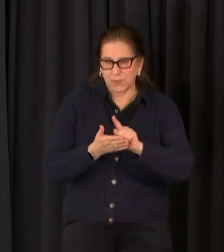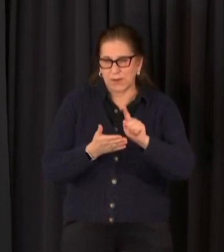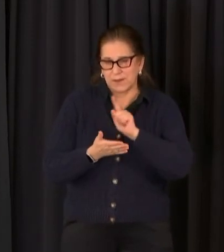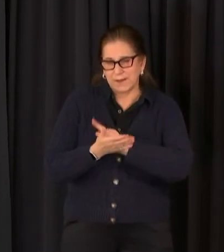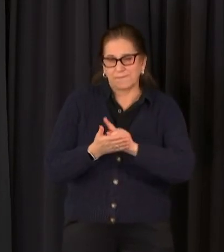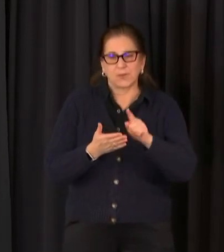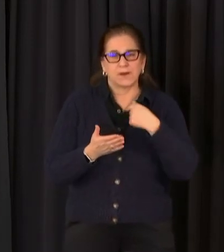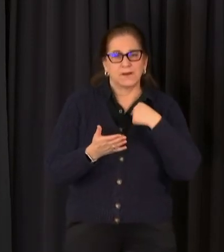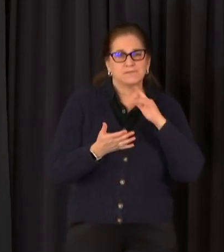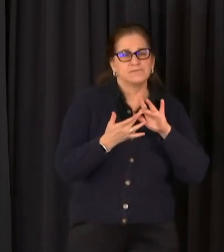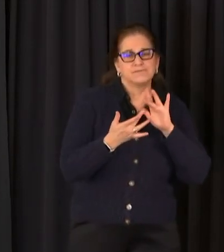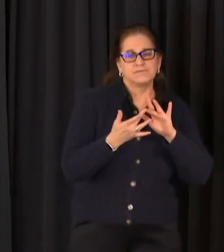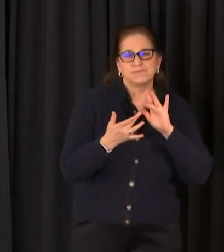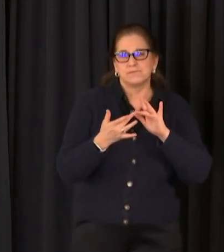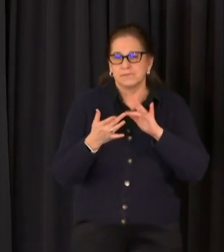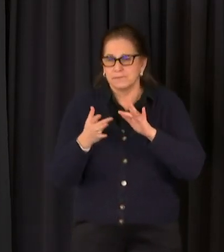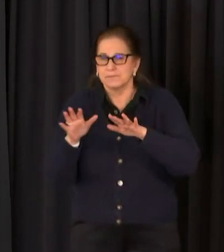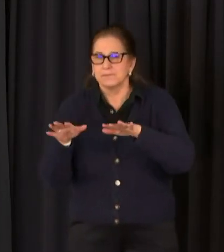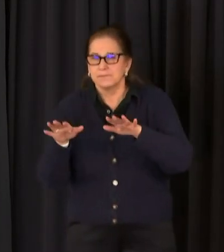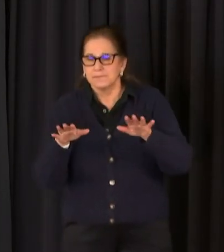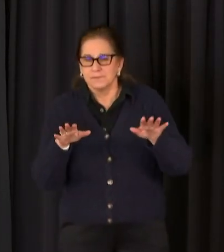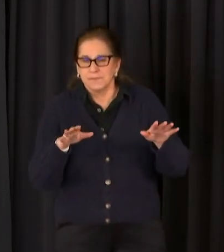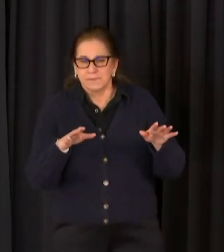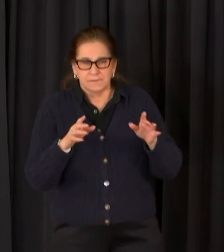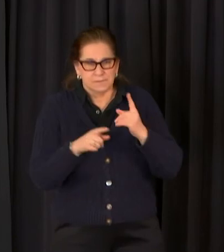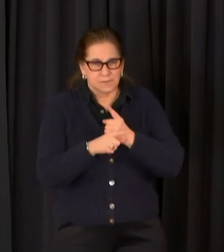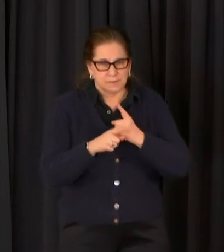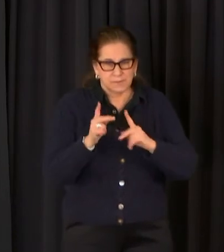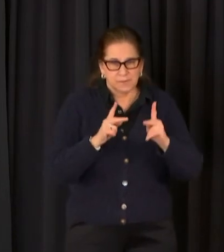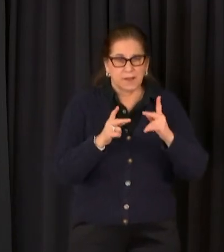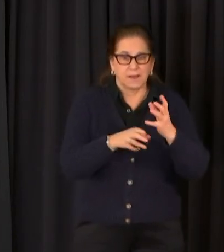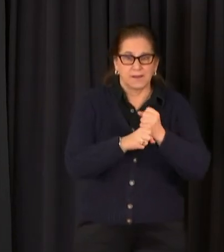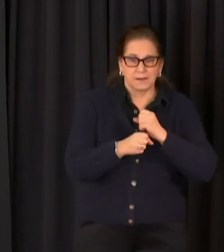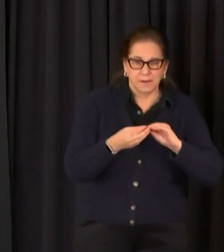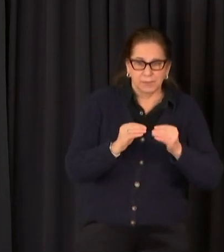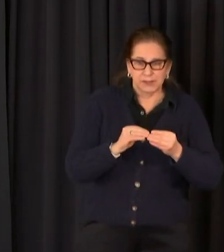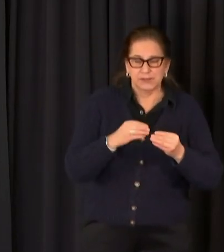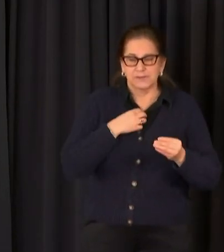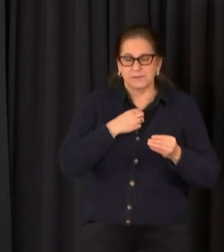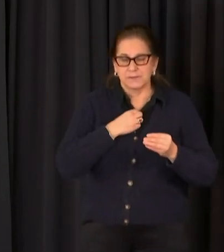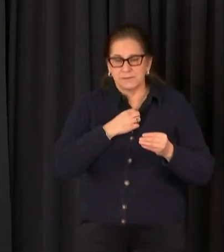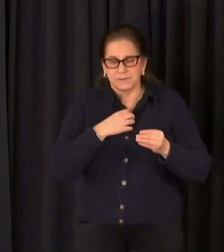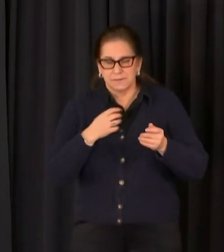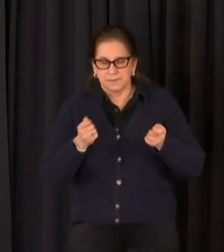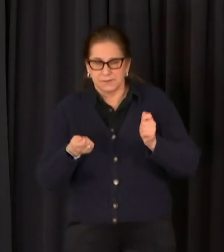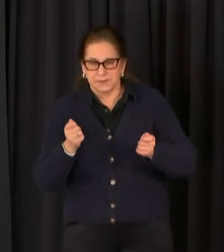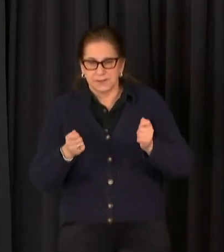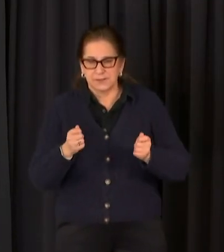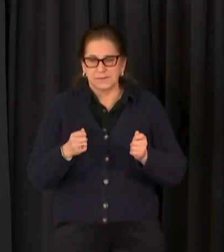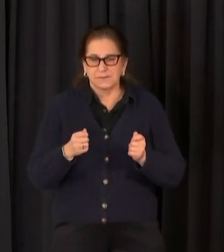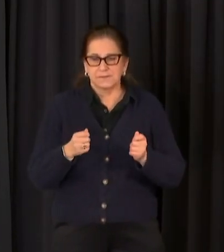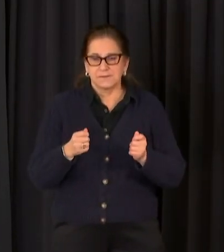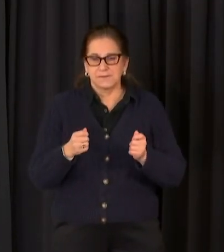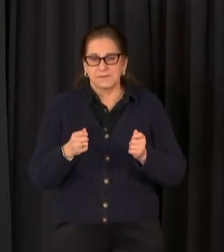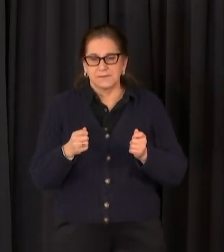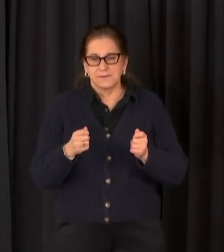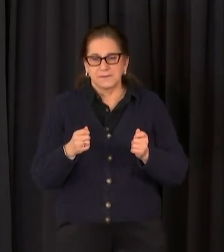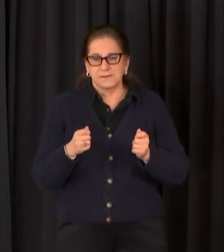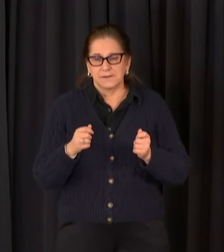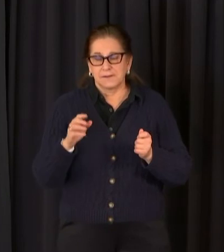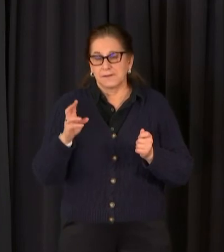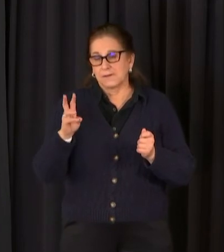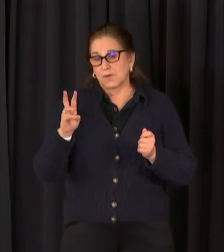certain populations from our equity perspective, we've been exploring other ways that we may be able to reach those populations, especially in wards